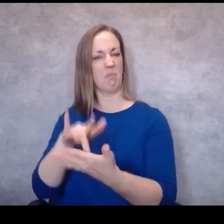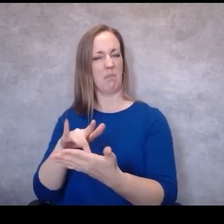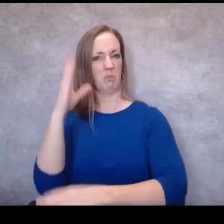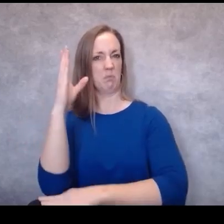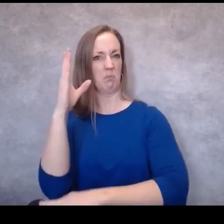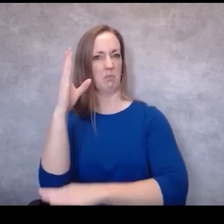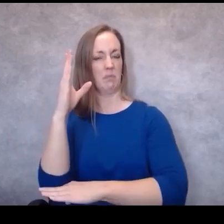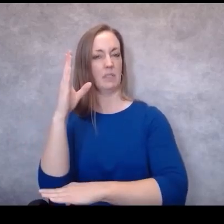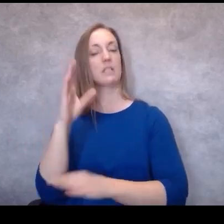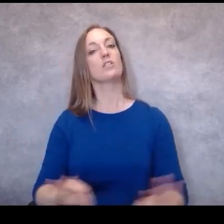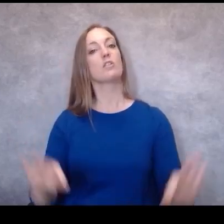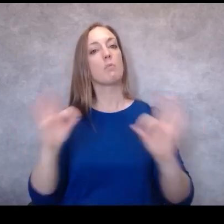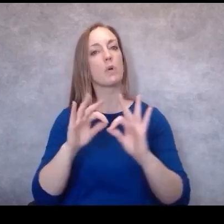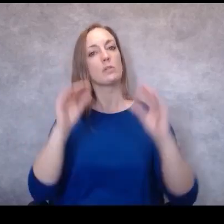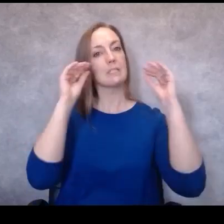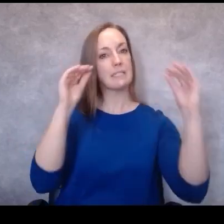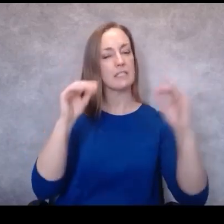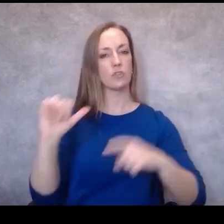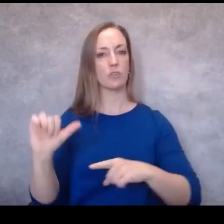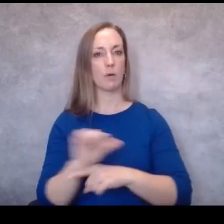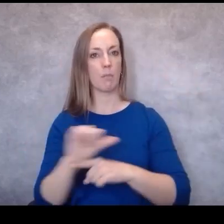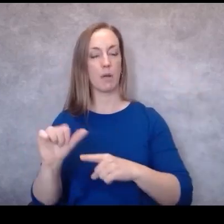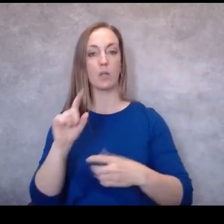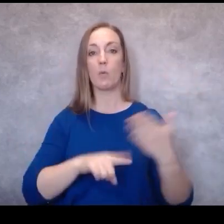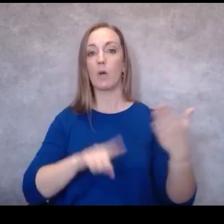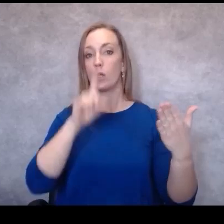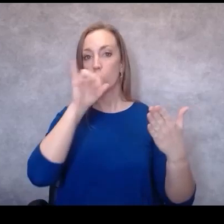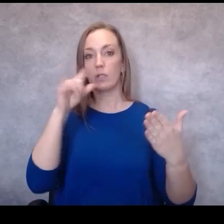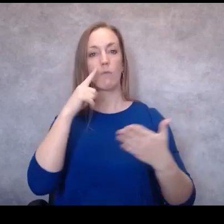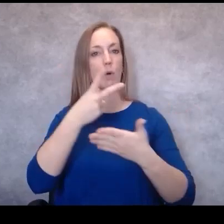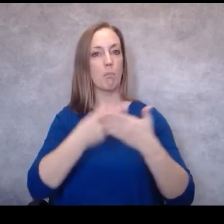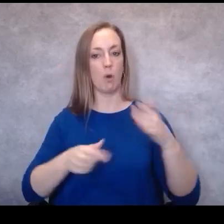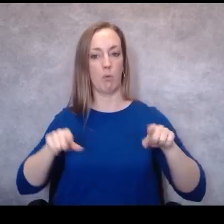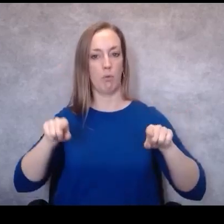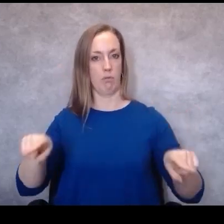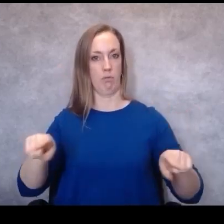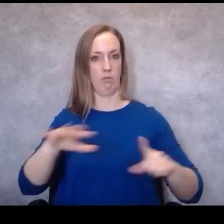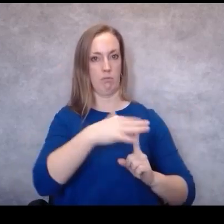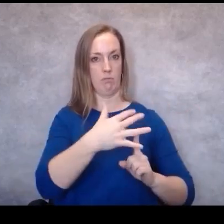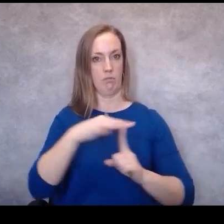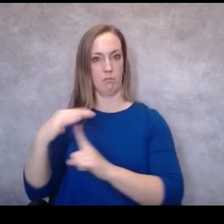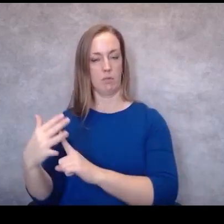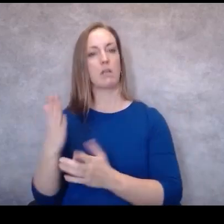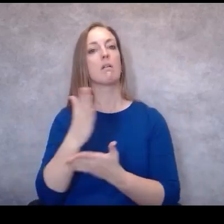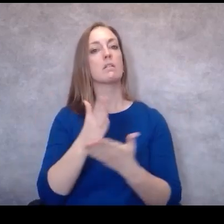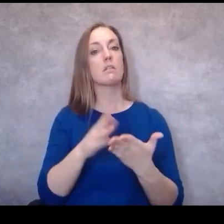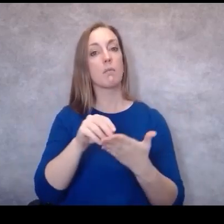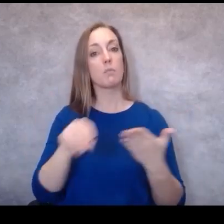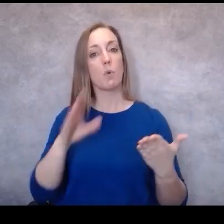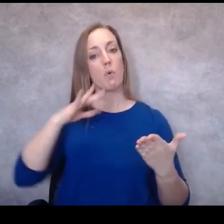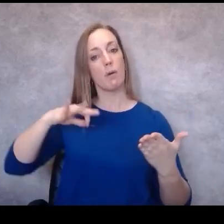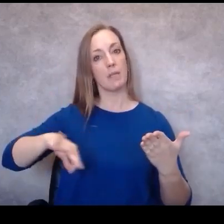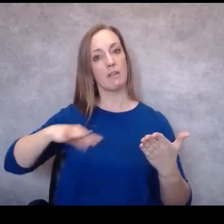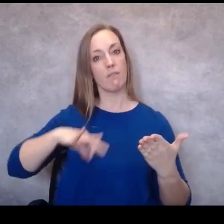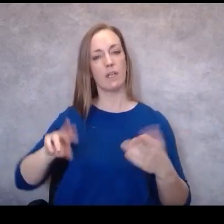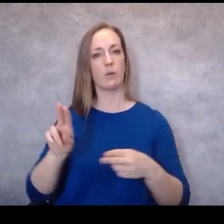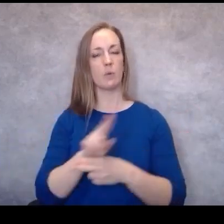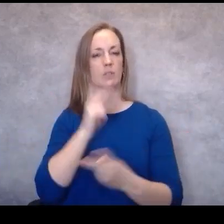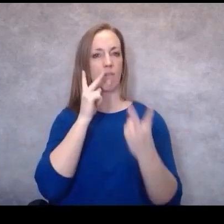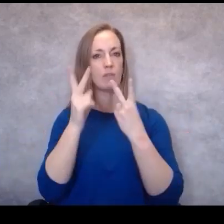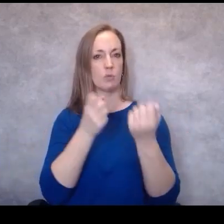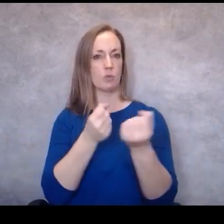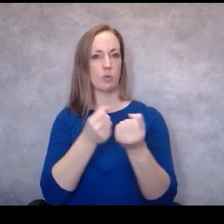and practice what coming into the classroom should look like in both settings. Some students benefit from visual supports